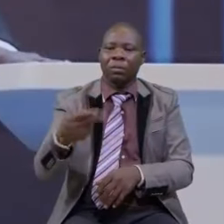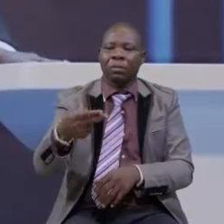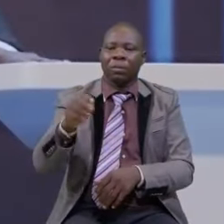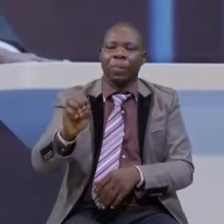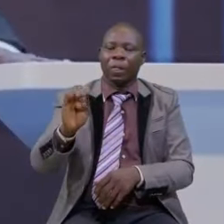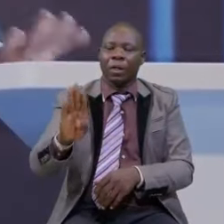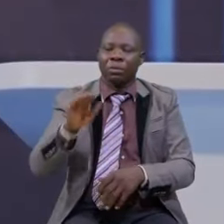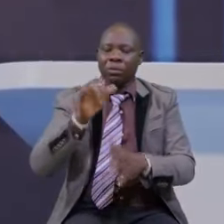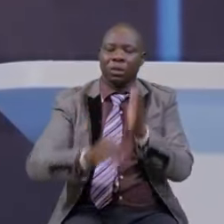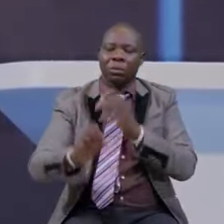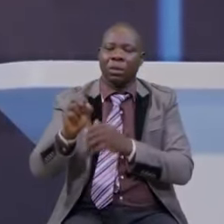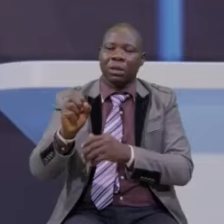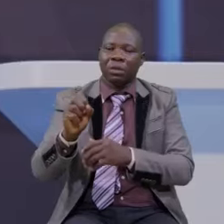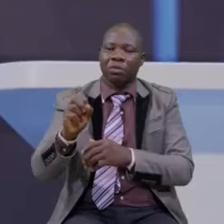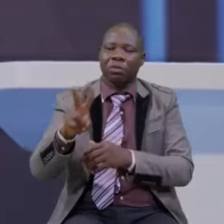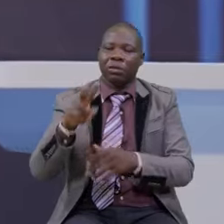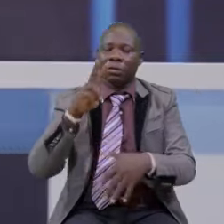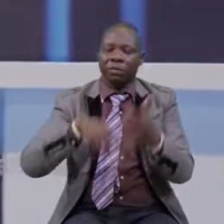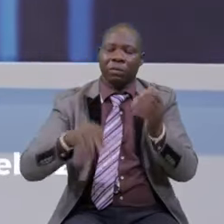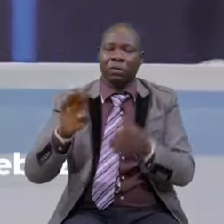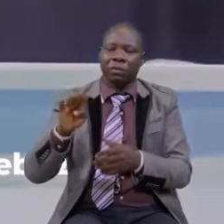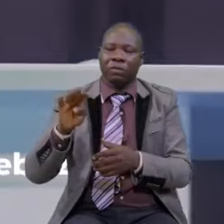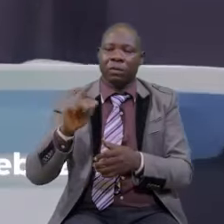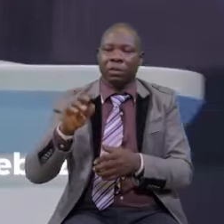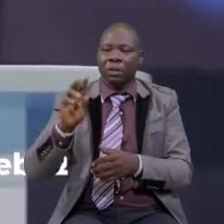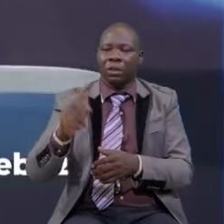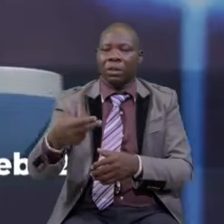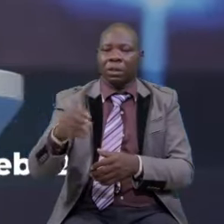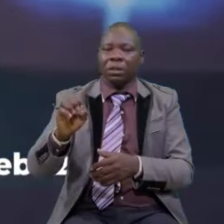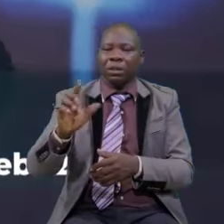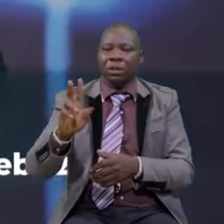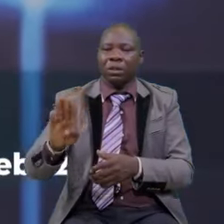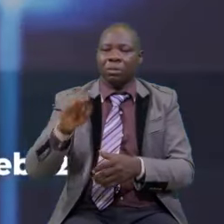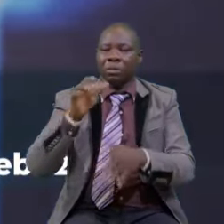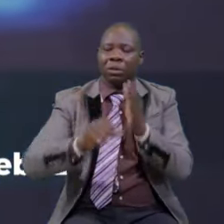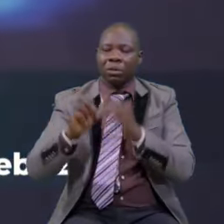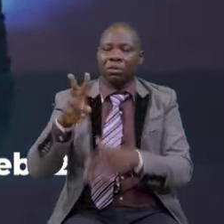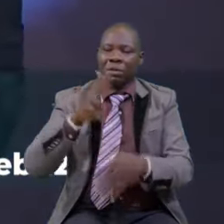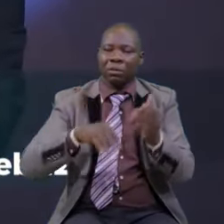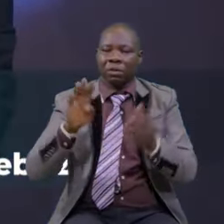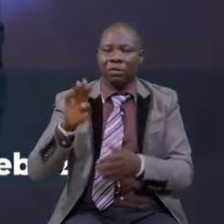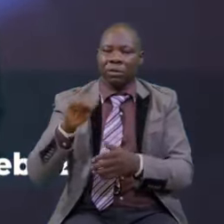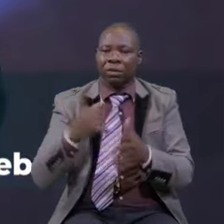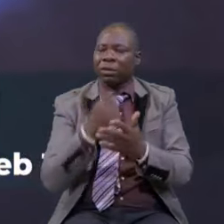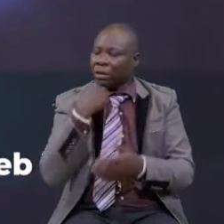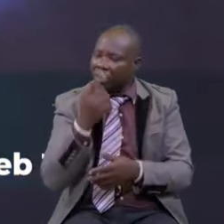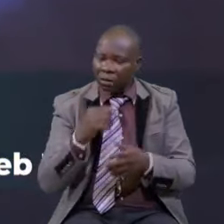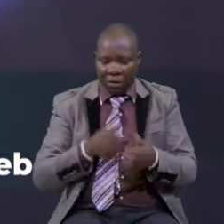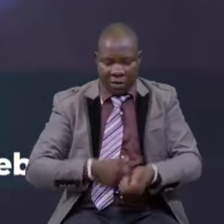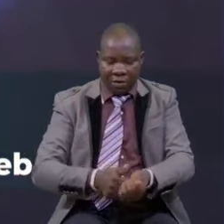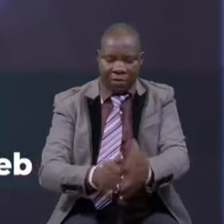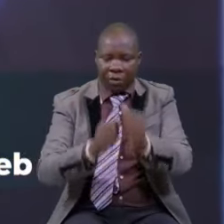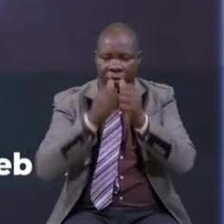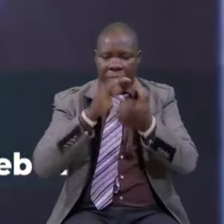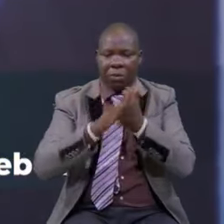12, verse 14. Hebrews chapter 12, verse 14. It says, follow peace with